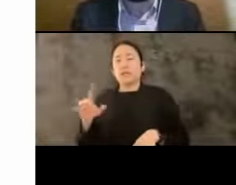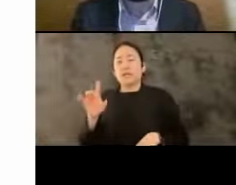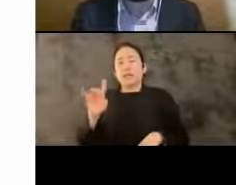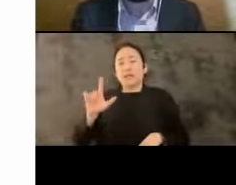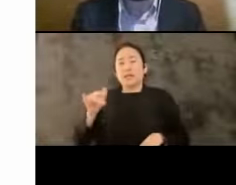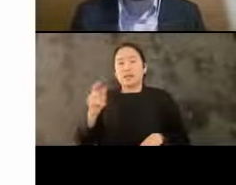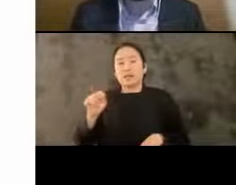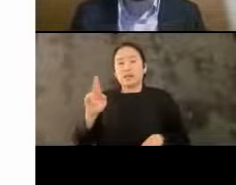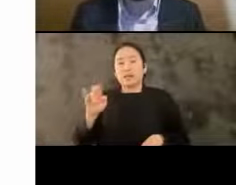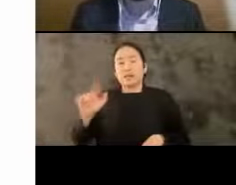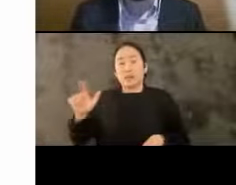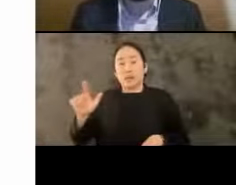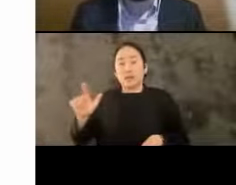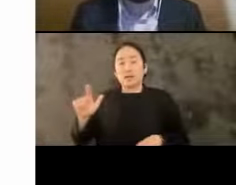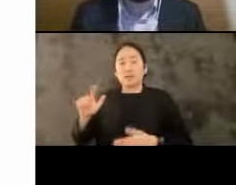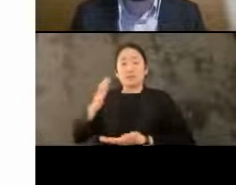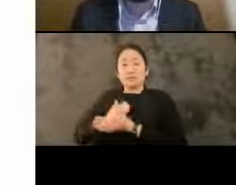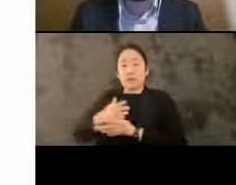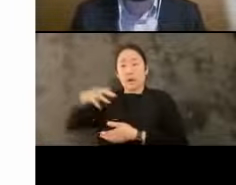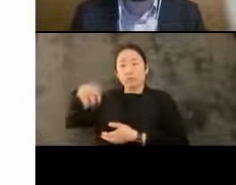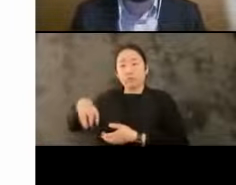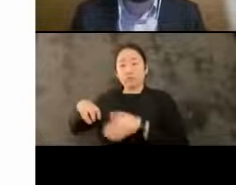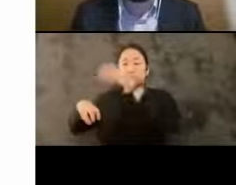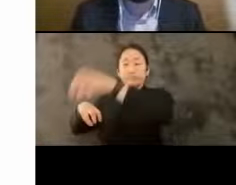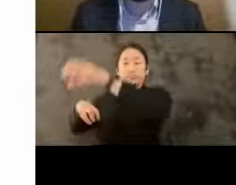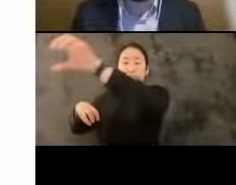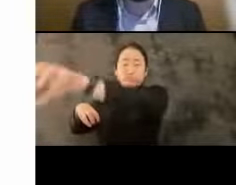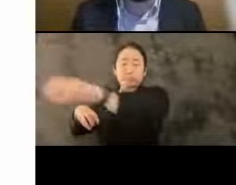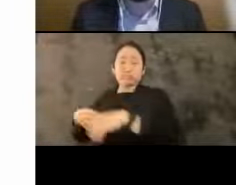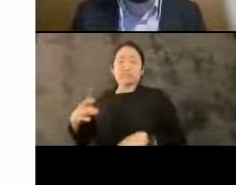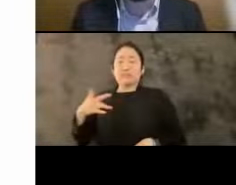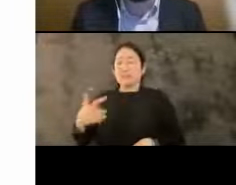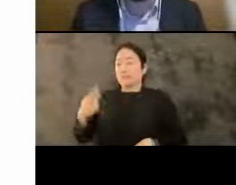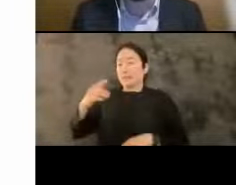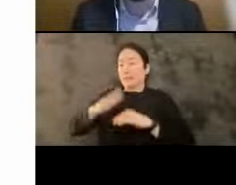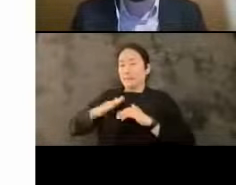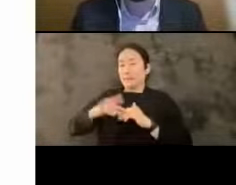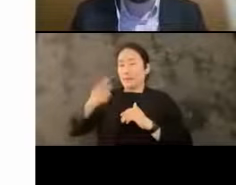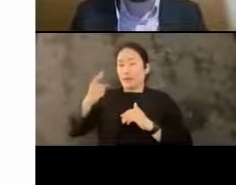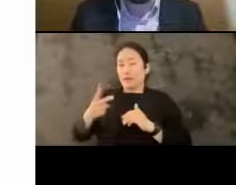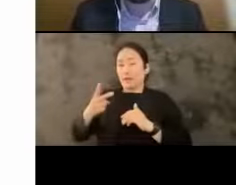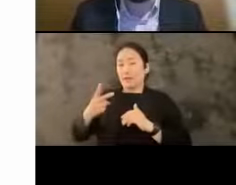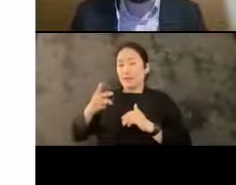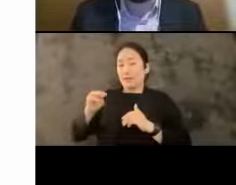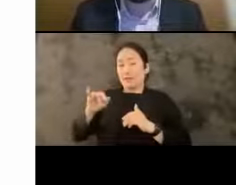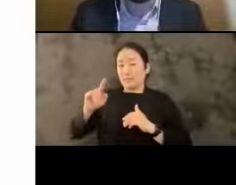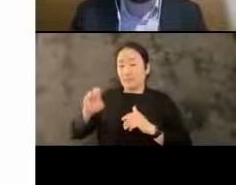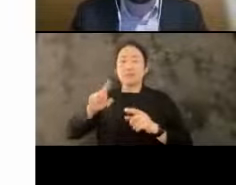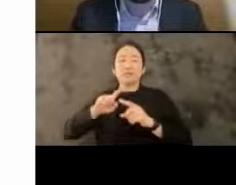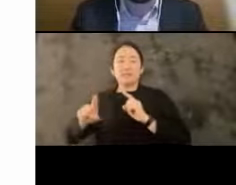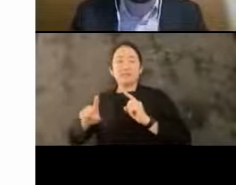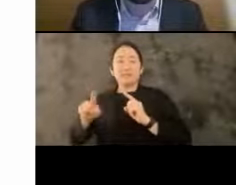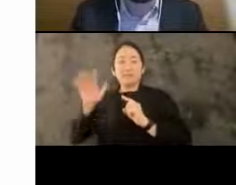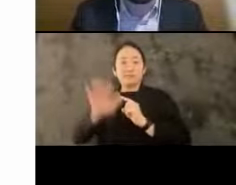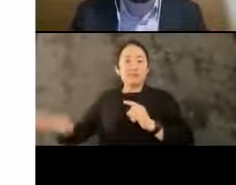further apart. A half mile is usually kind of the minimum, and a lot of them across the country are more like a mile apart or